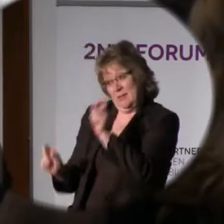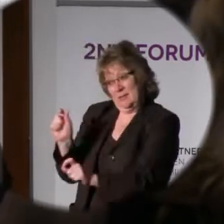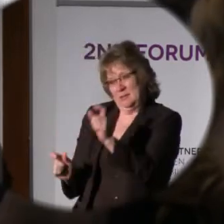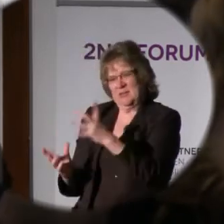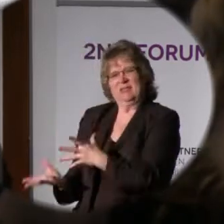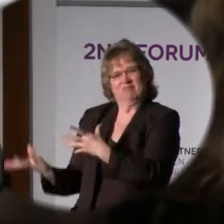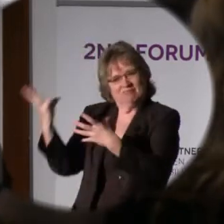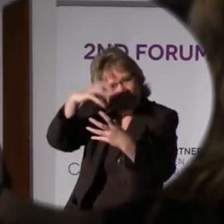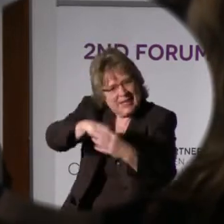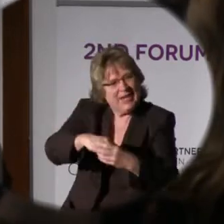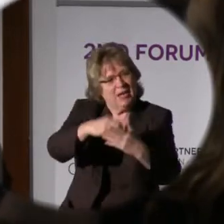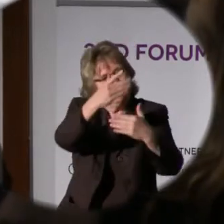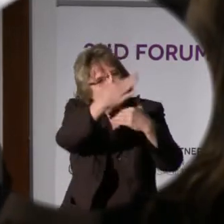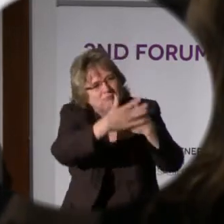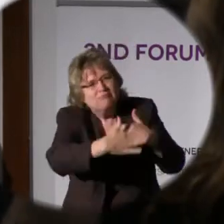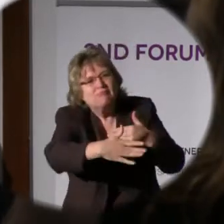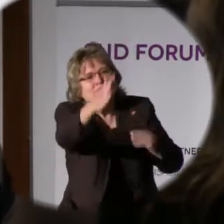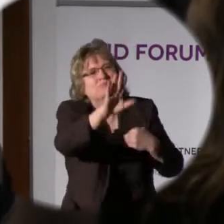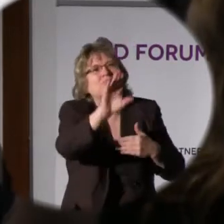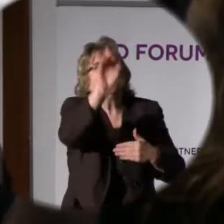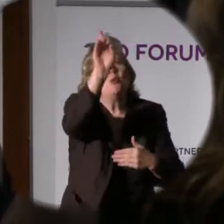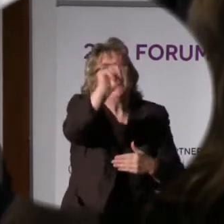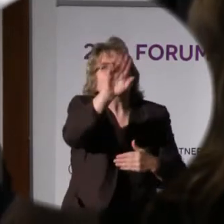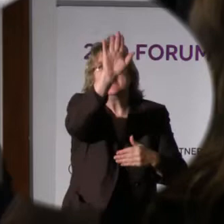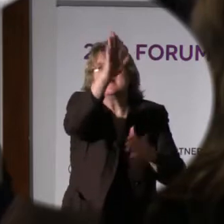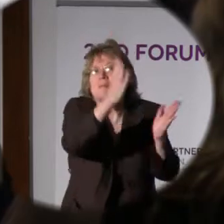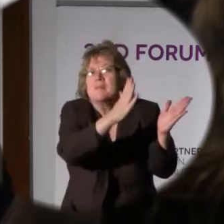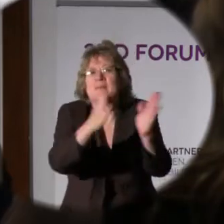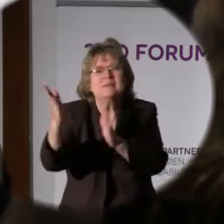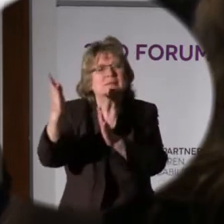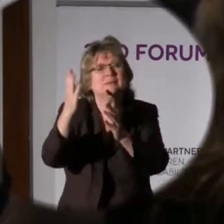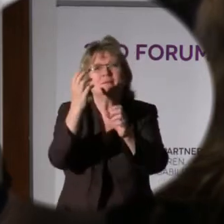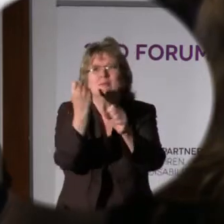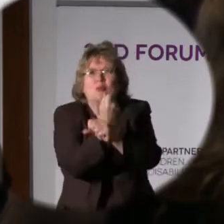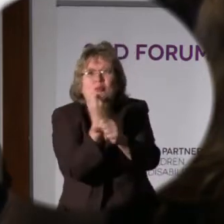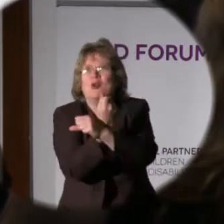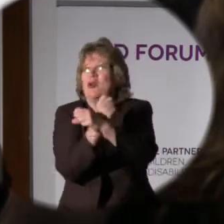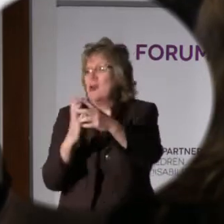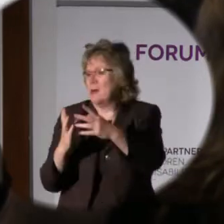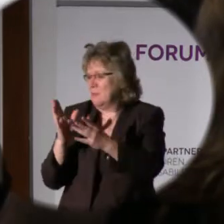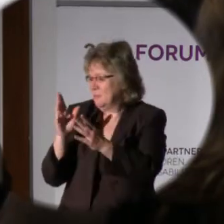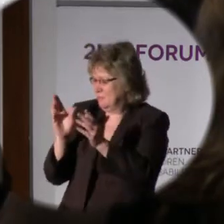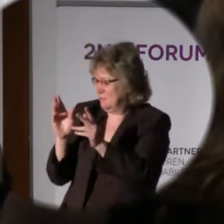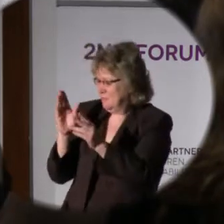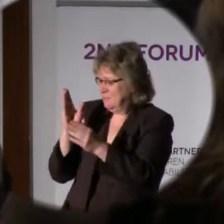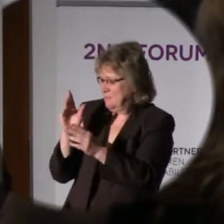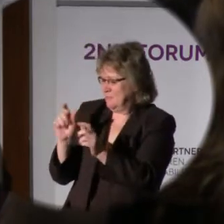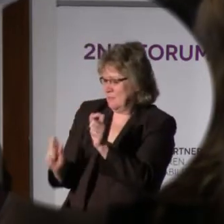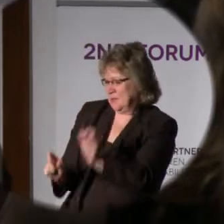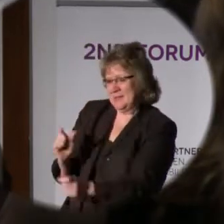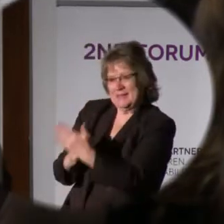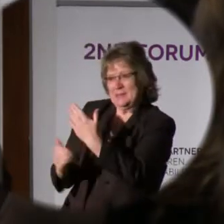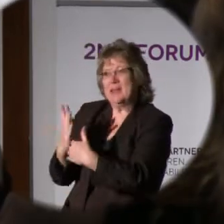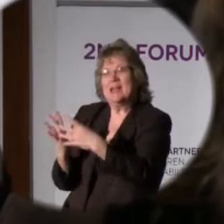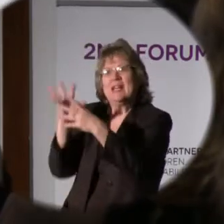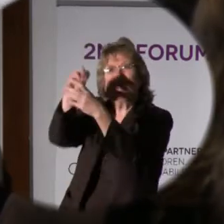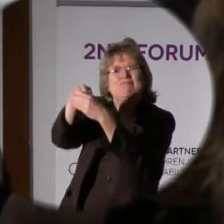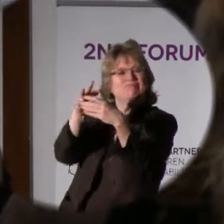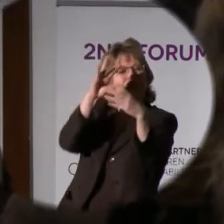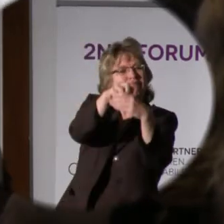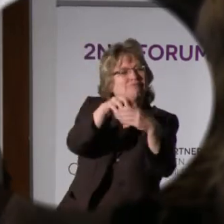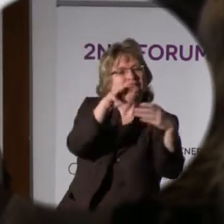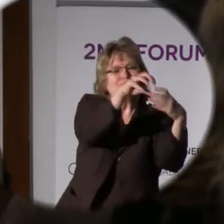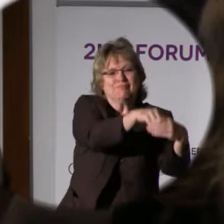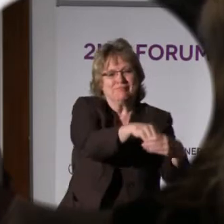Nations Partnership on the Rights of Persons with Disabilities. The theme